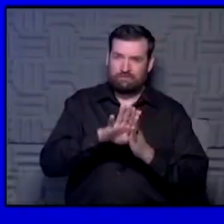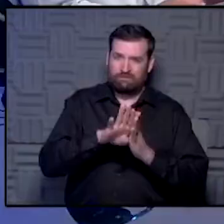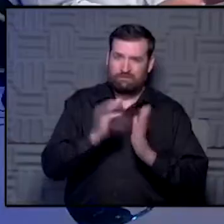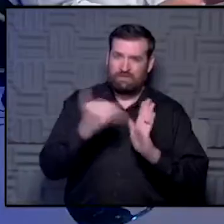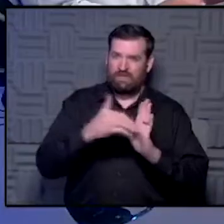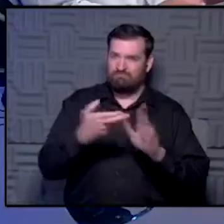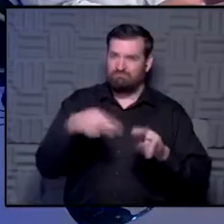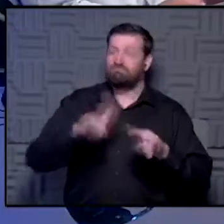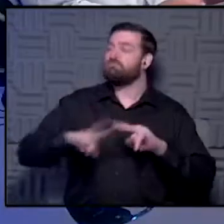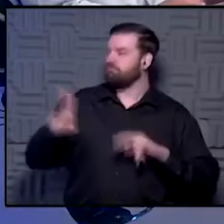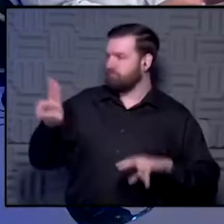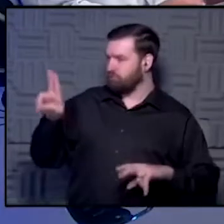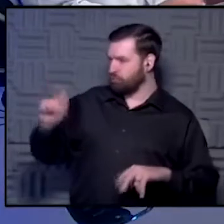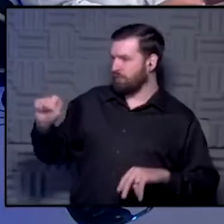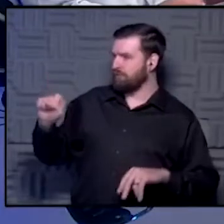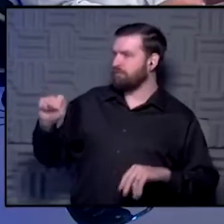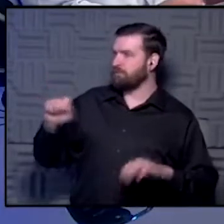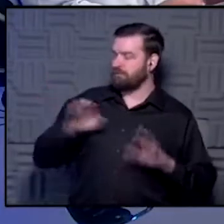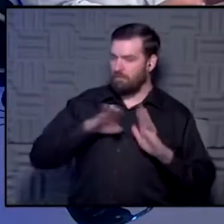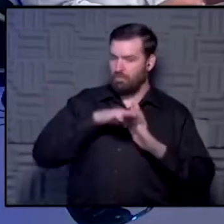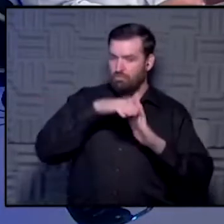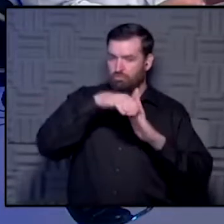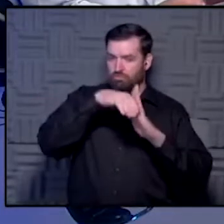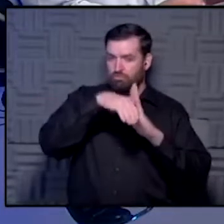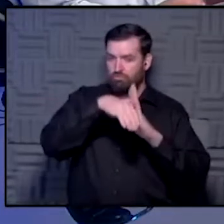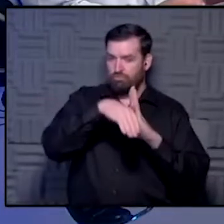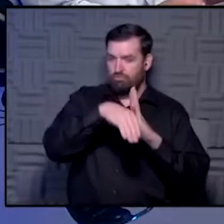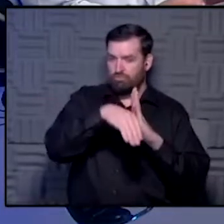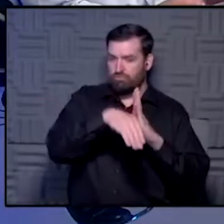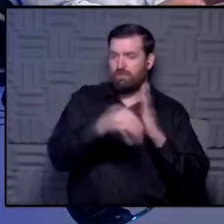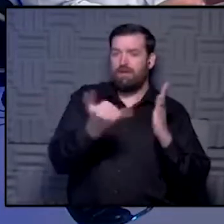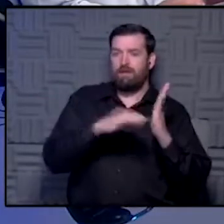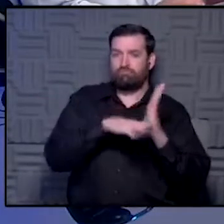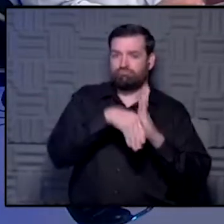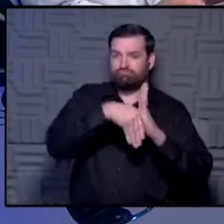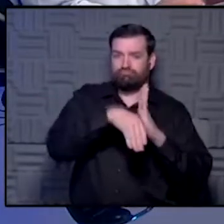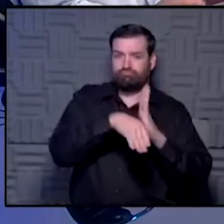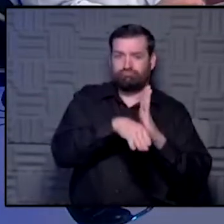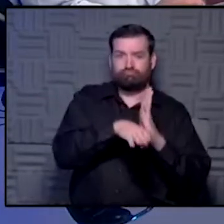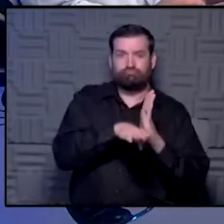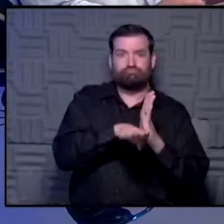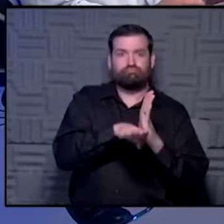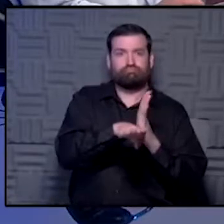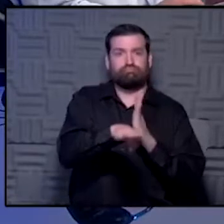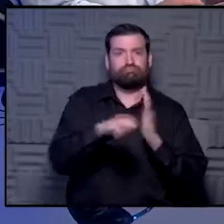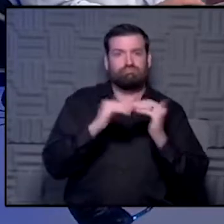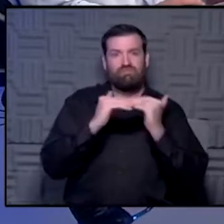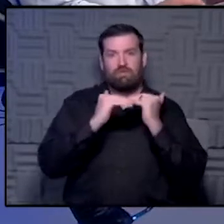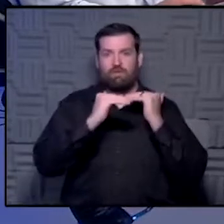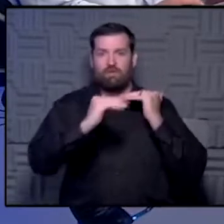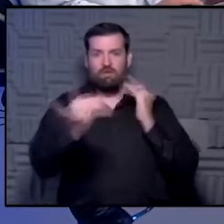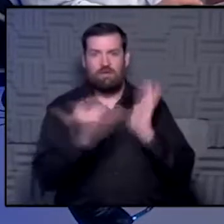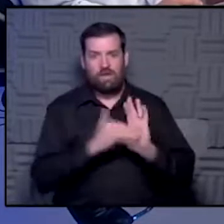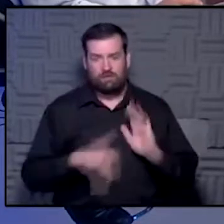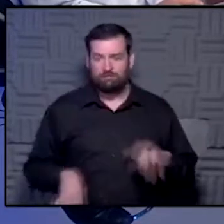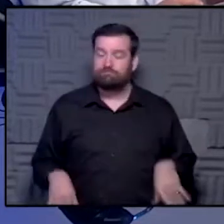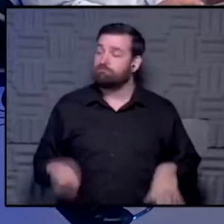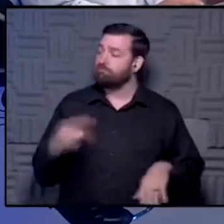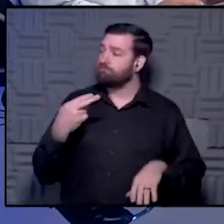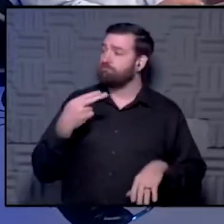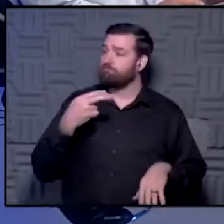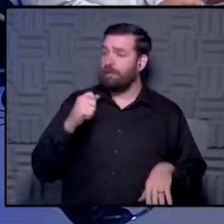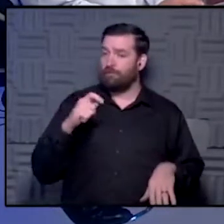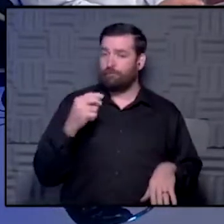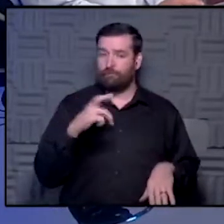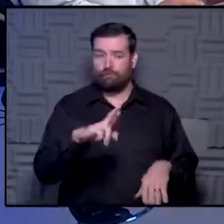Yeah, and even in the United States, they've been trending down, and now it's kind of beginning to flatten out again. You can see that and things. So, Heather, how are things